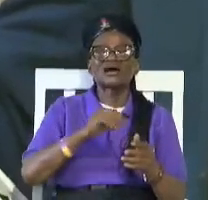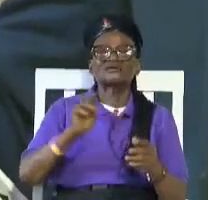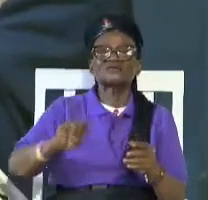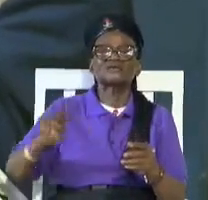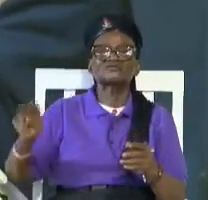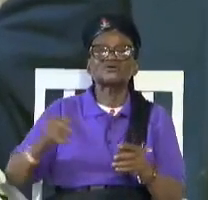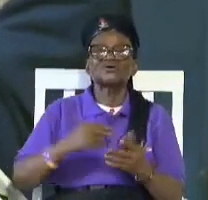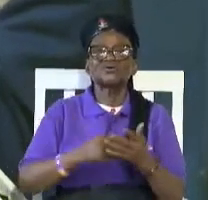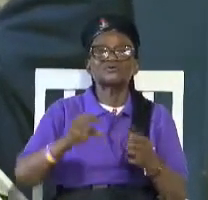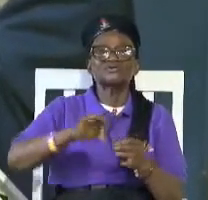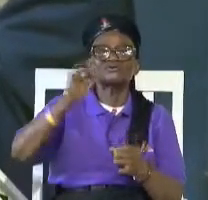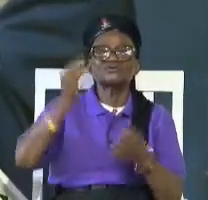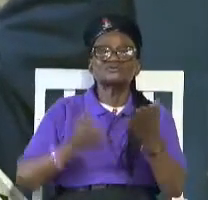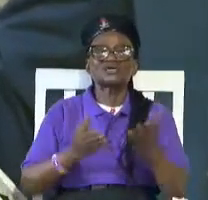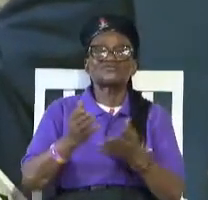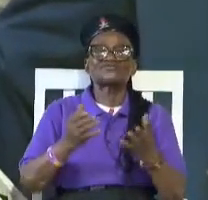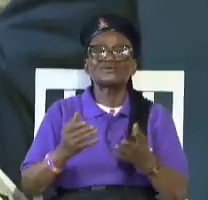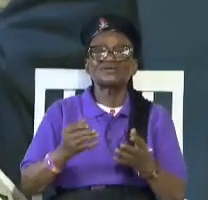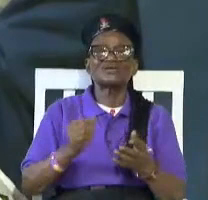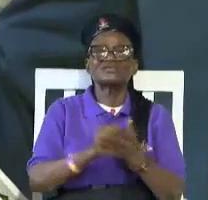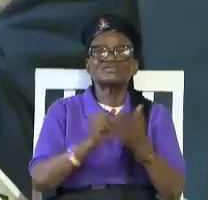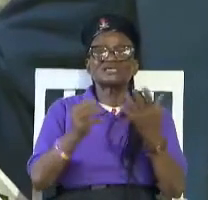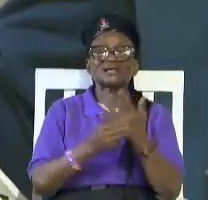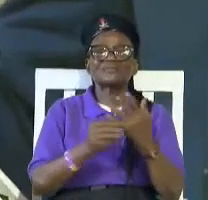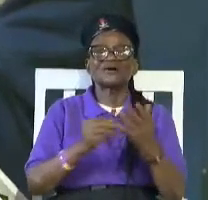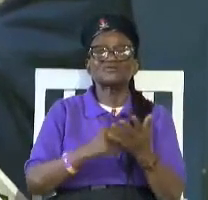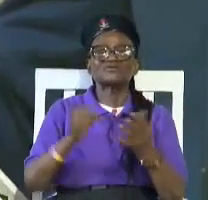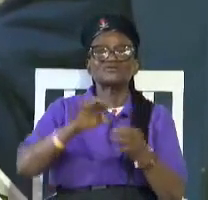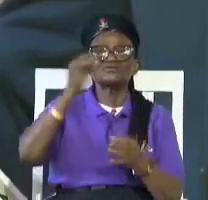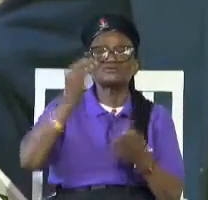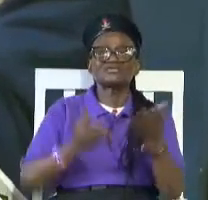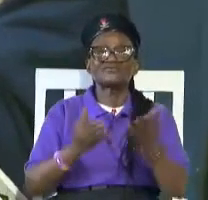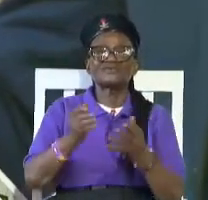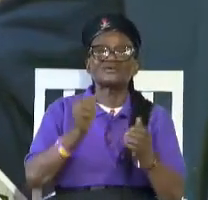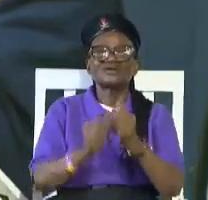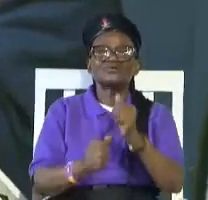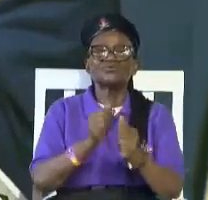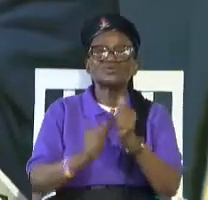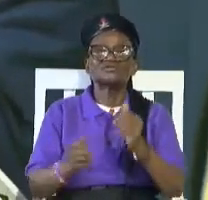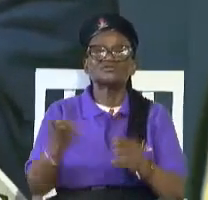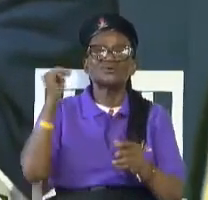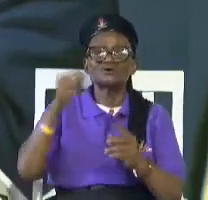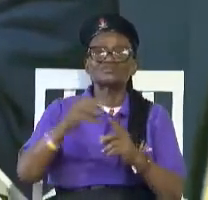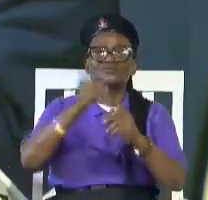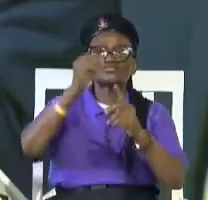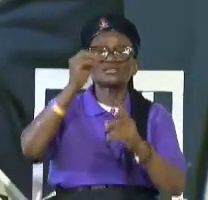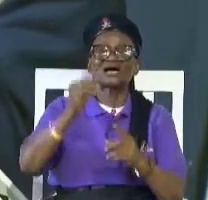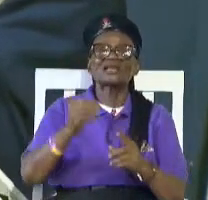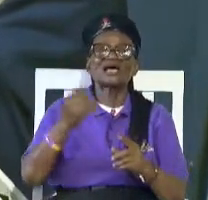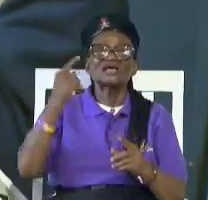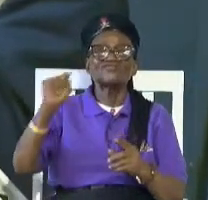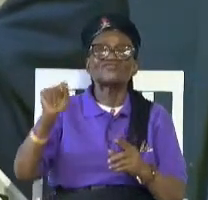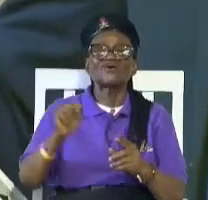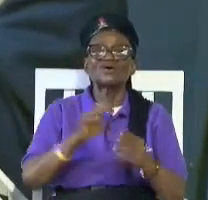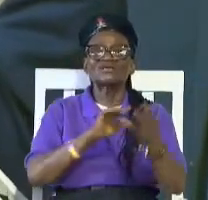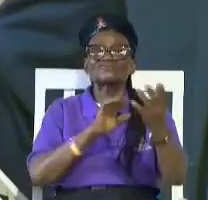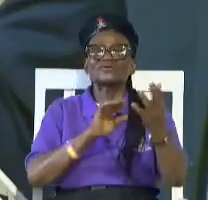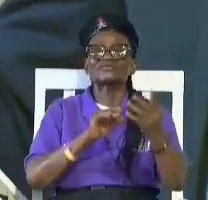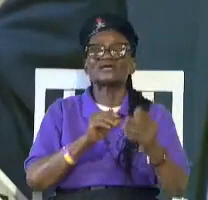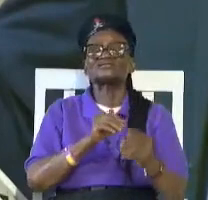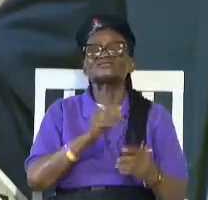2022, Holy Ghost service, September Holy Ghost service, which was specialized for expectant